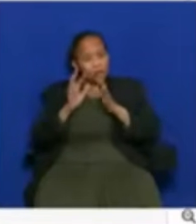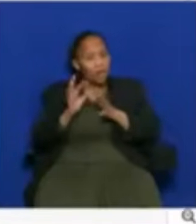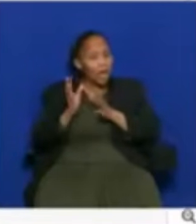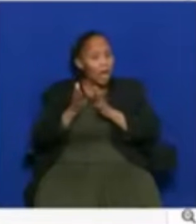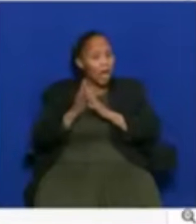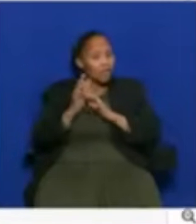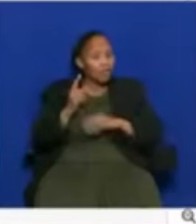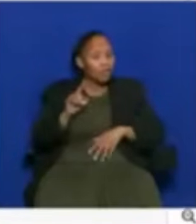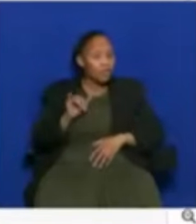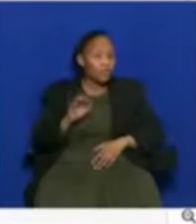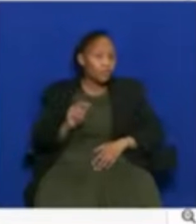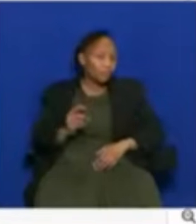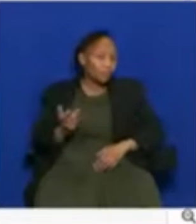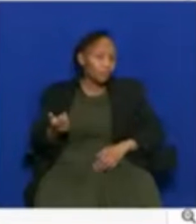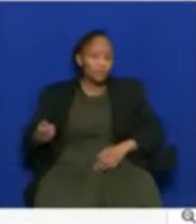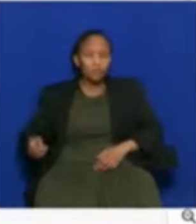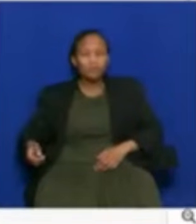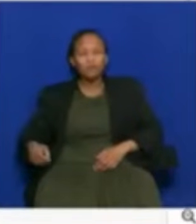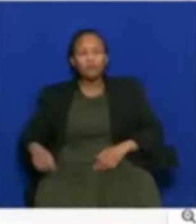Can I comment? Yes, please.